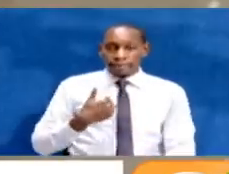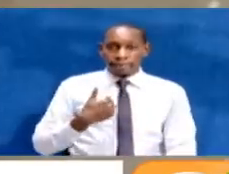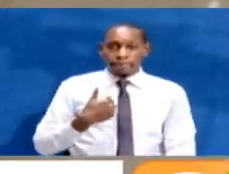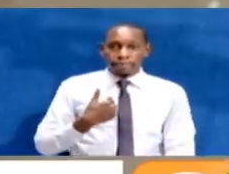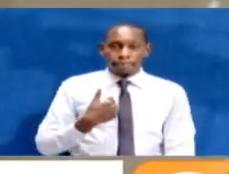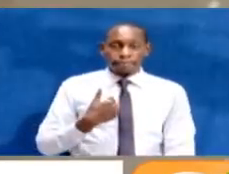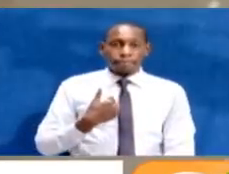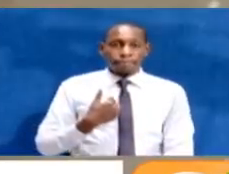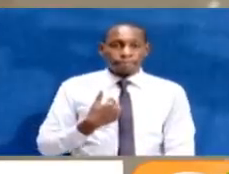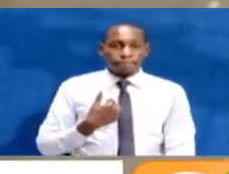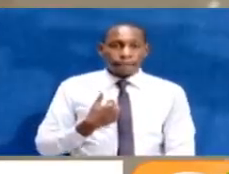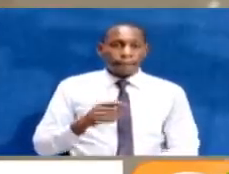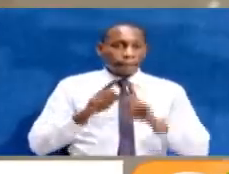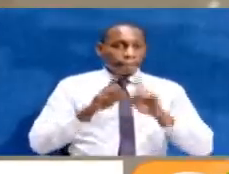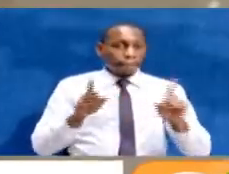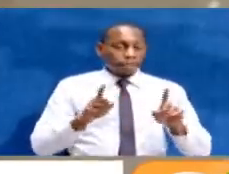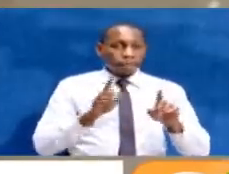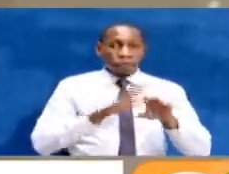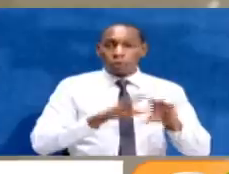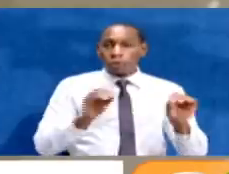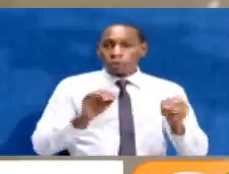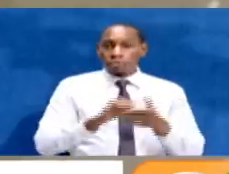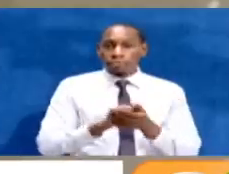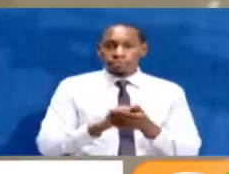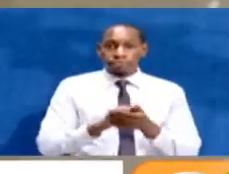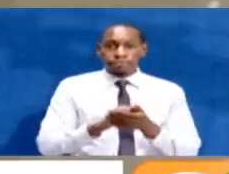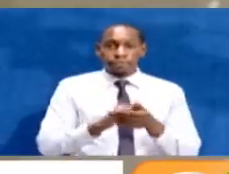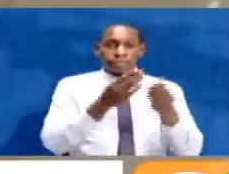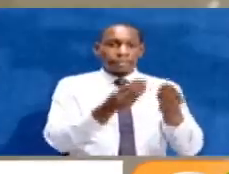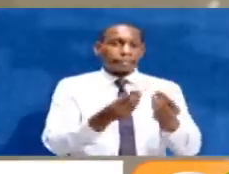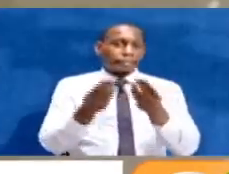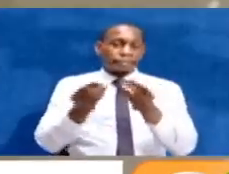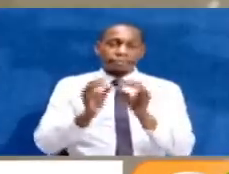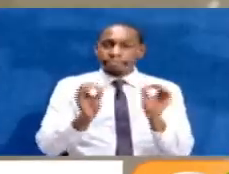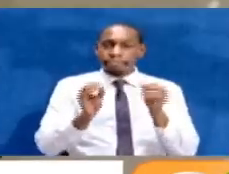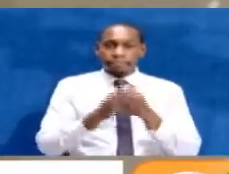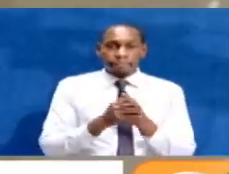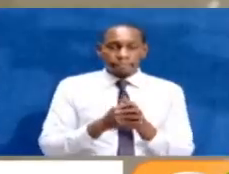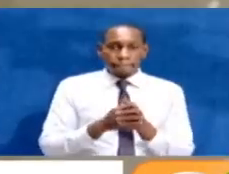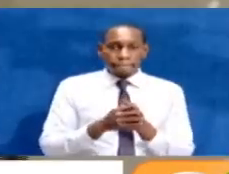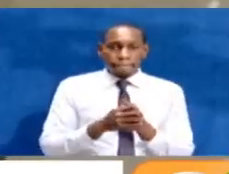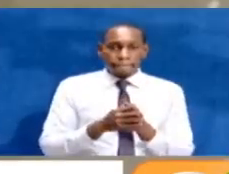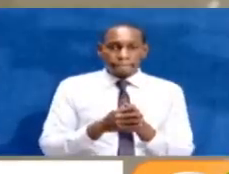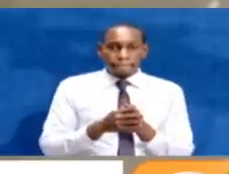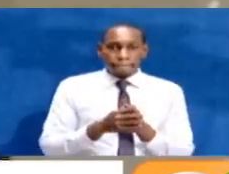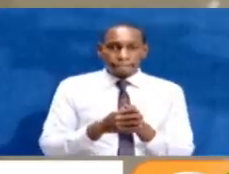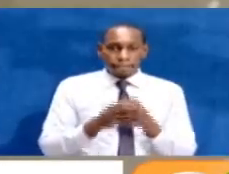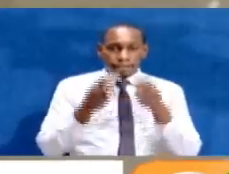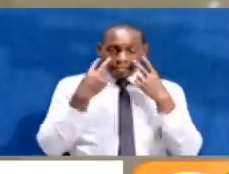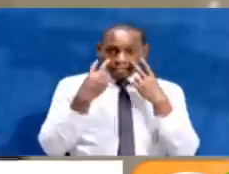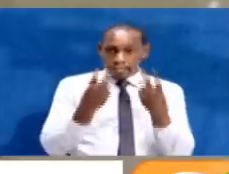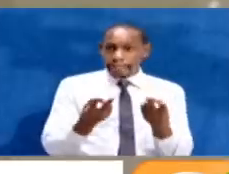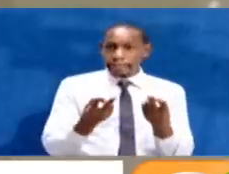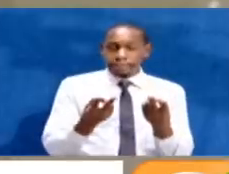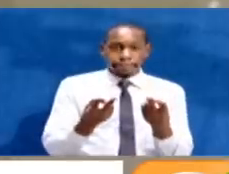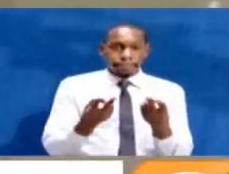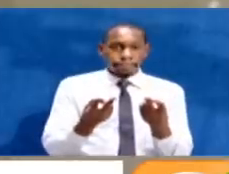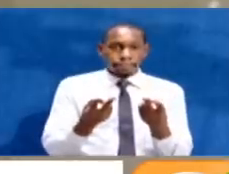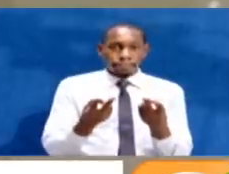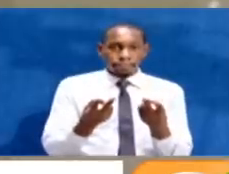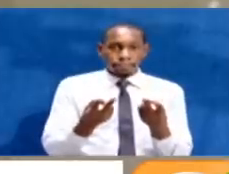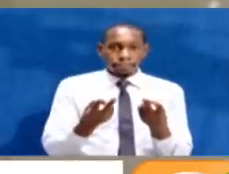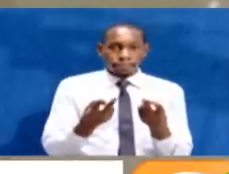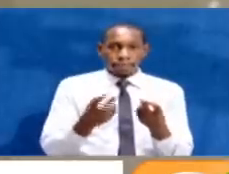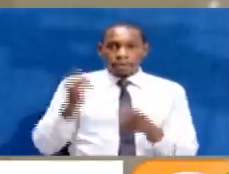you're talking about. Mm-hmm. But unfortunately, it's not a straight line as we look at it. Look at how